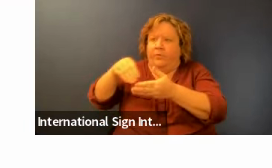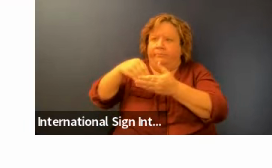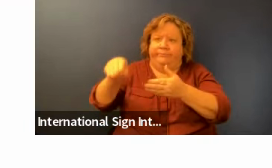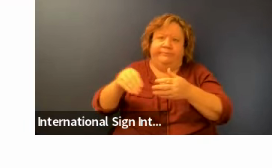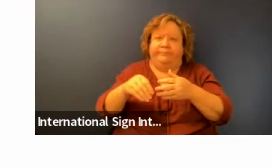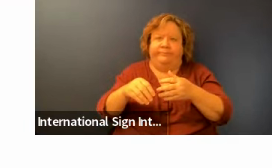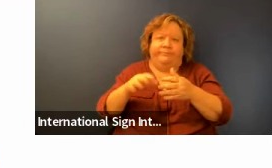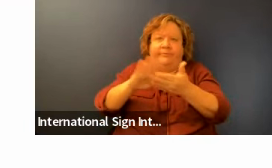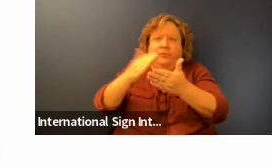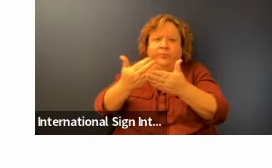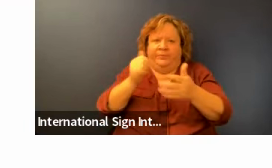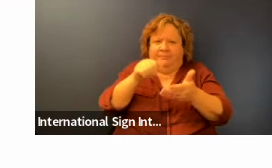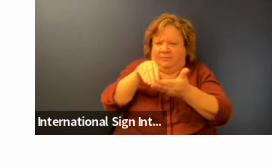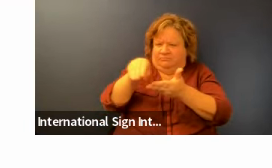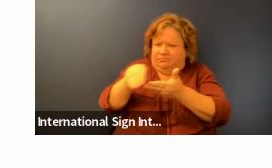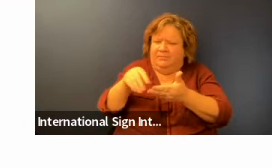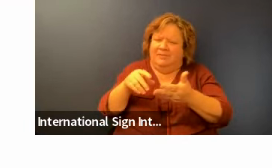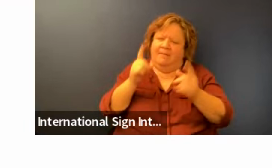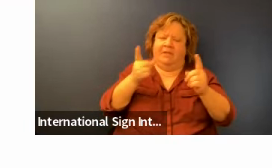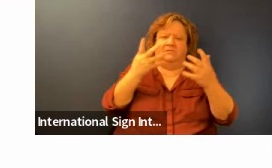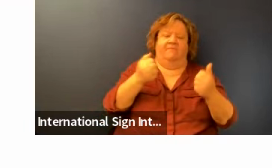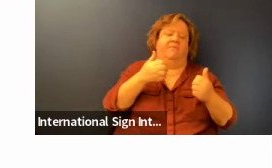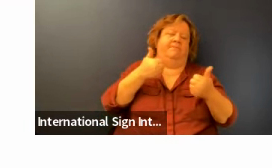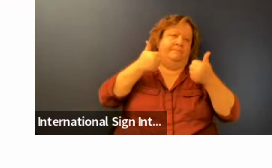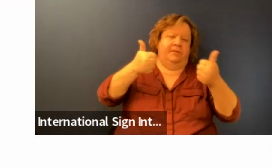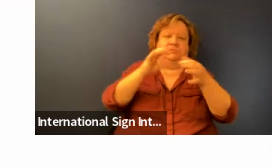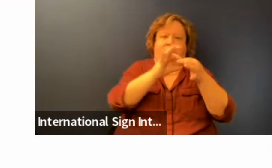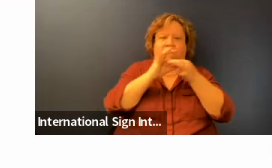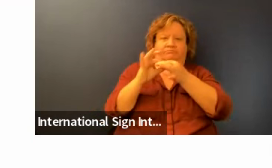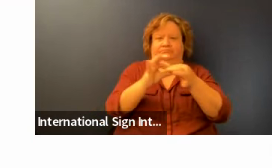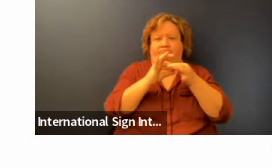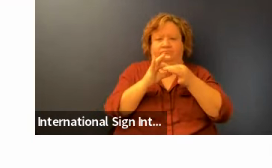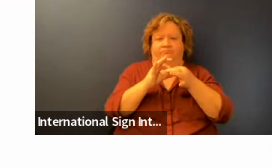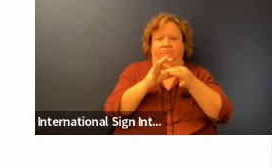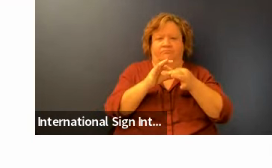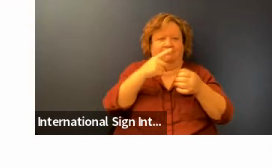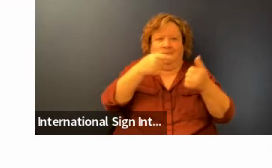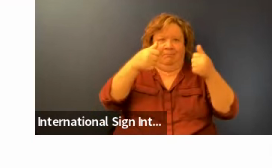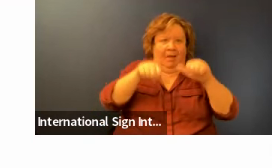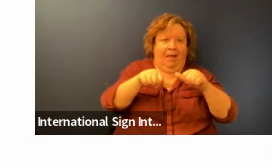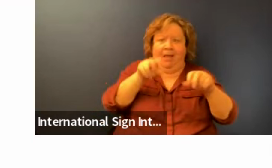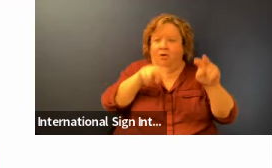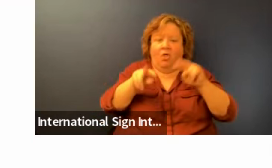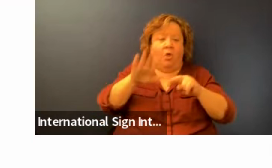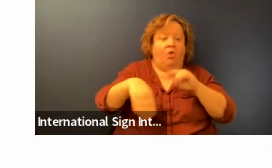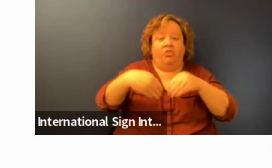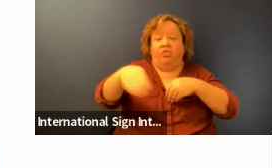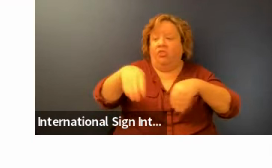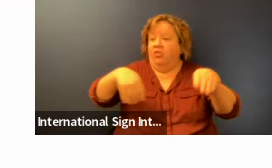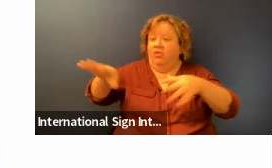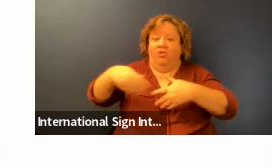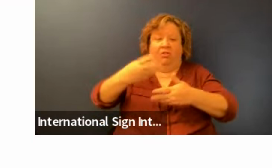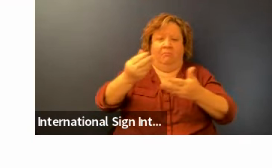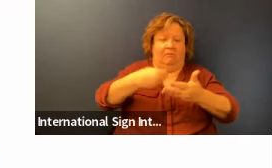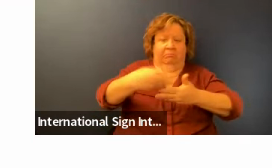only happen when there is social dialogue and tripartism. And for instance, in Kenya, it has been proven that whenever you